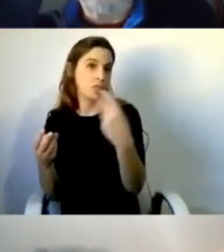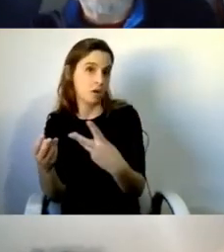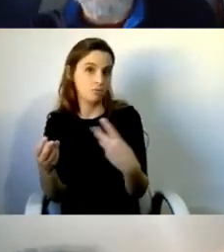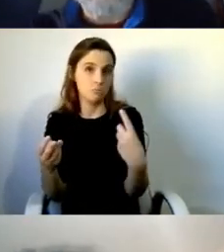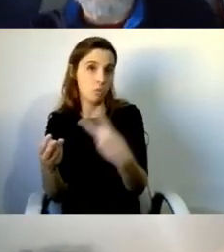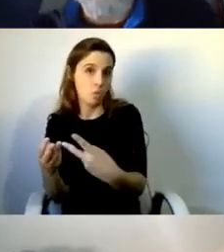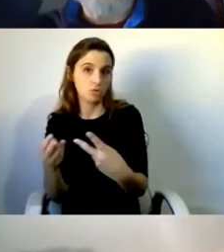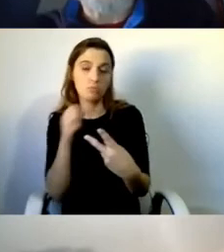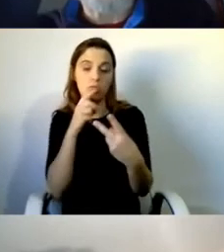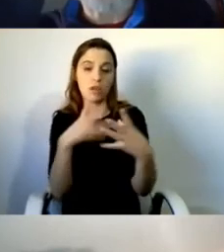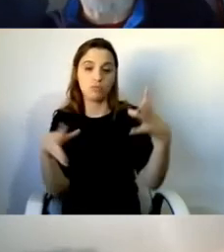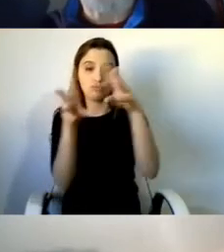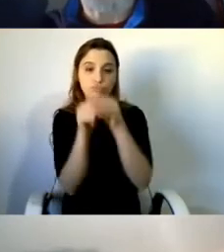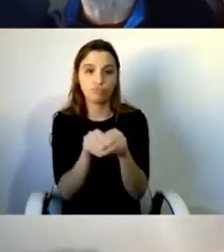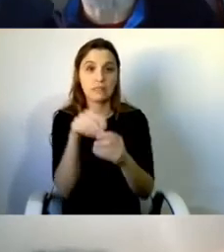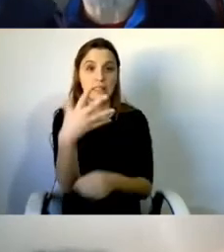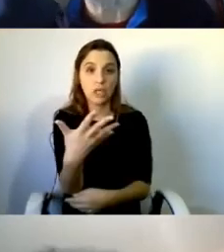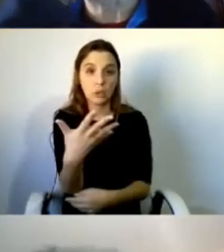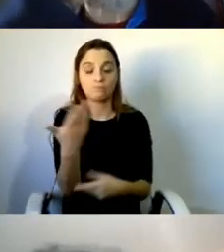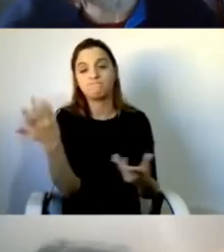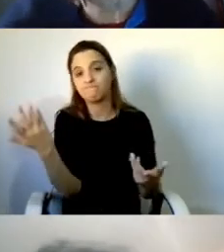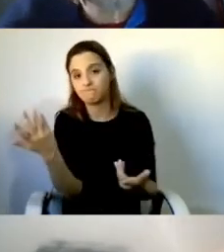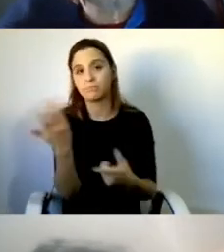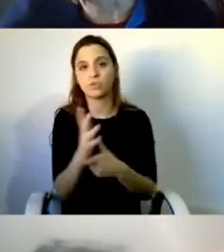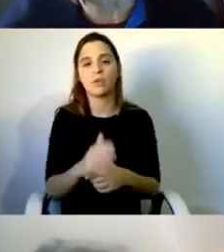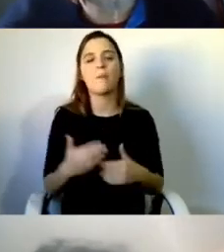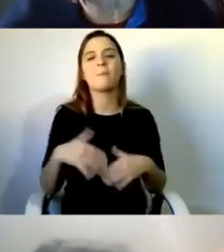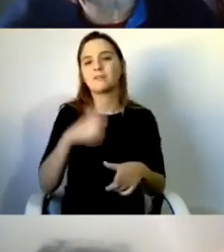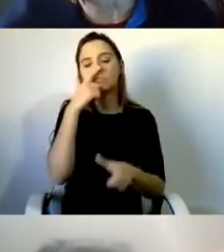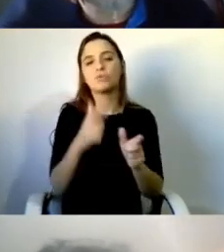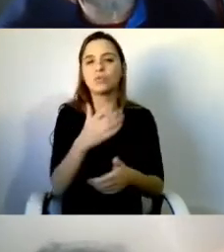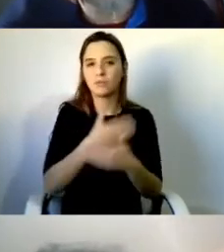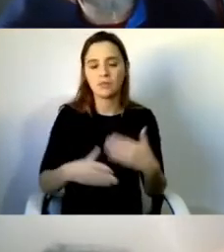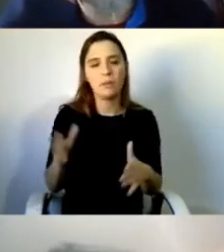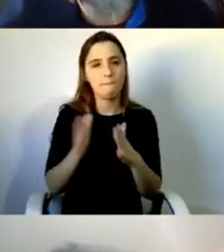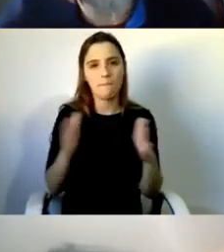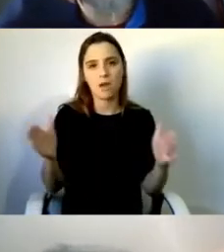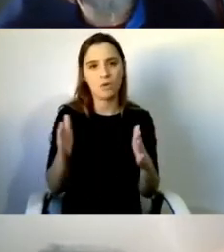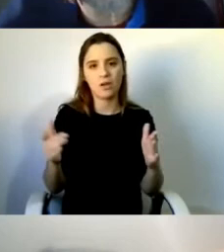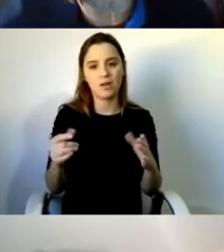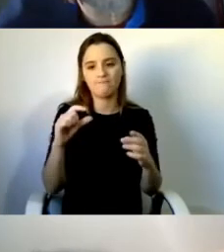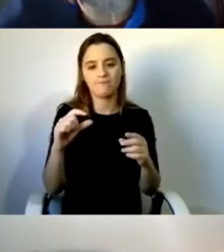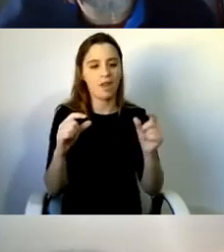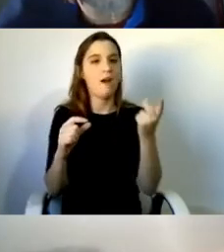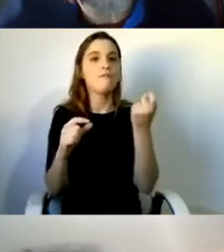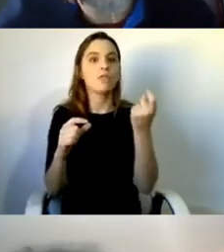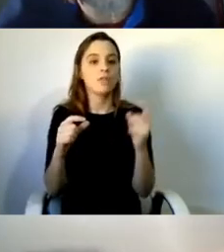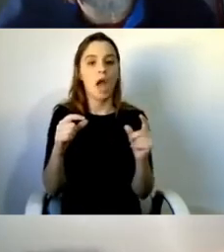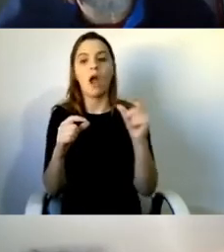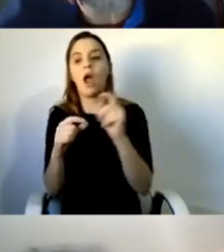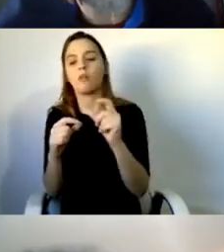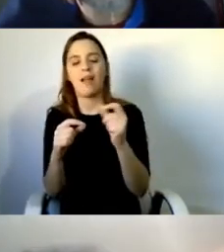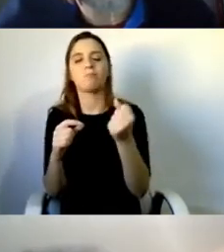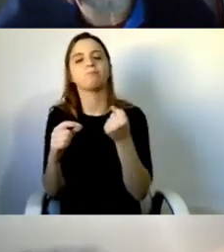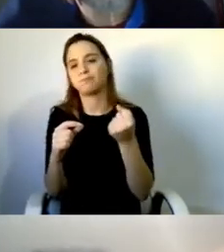people cannot afford that kind of thing. So they either go to an institution or they keep this money in